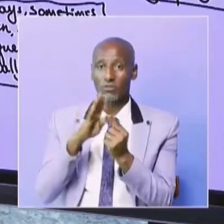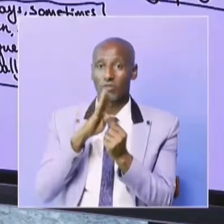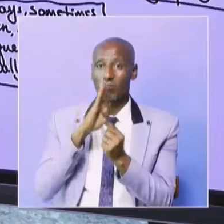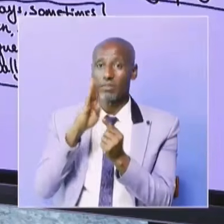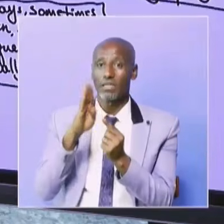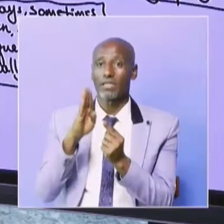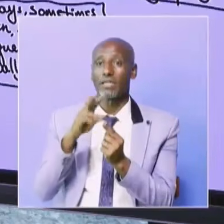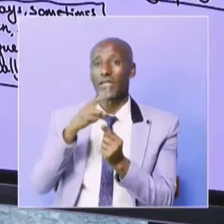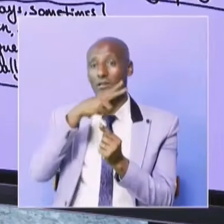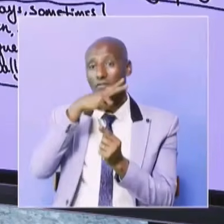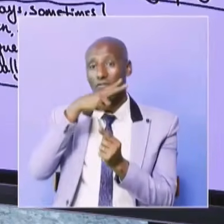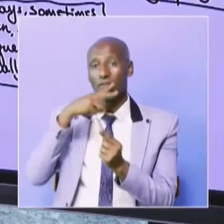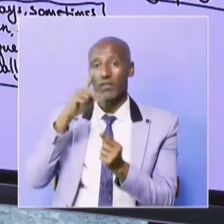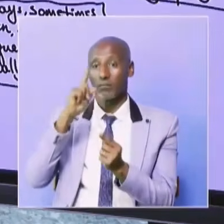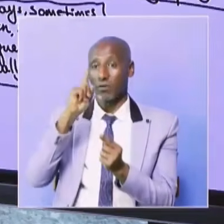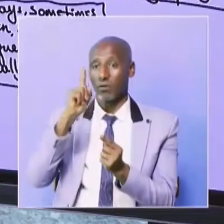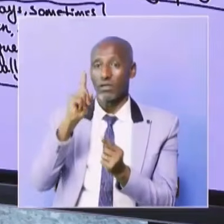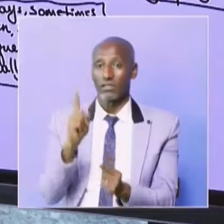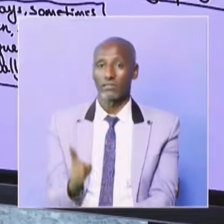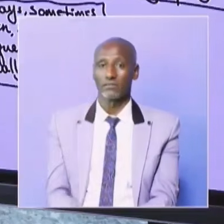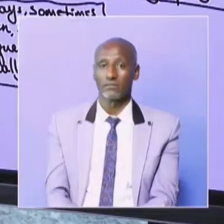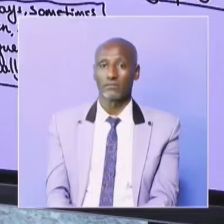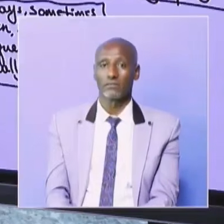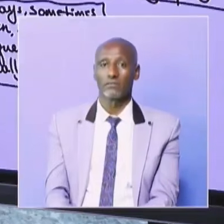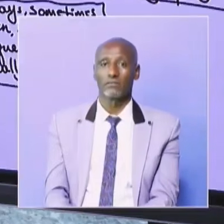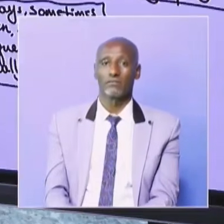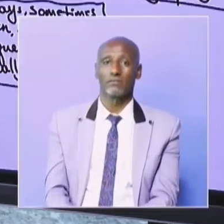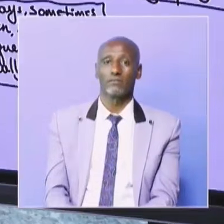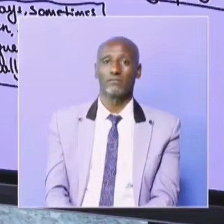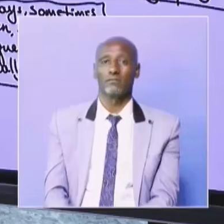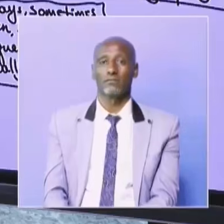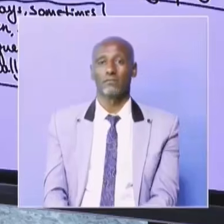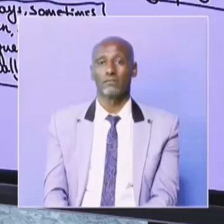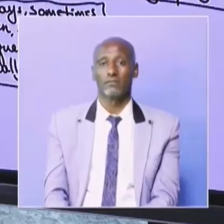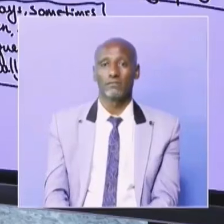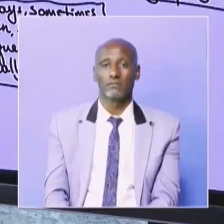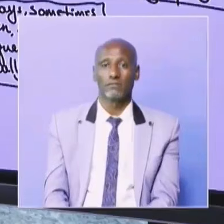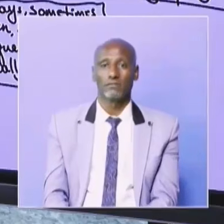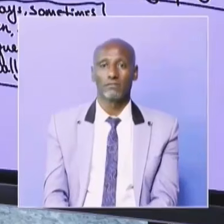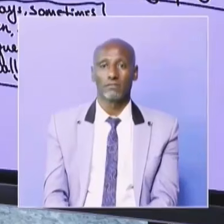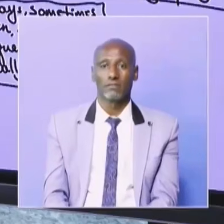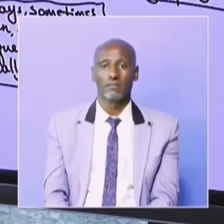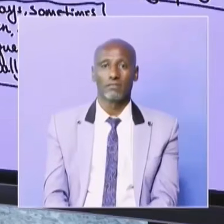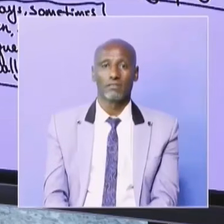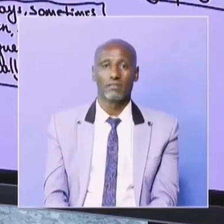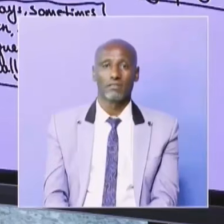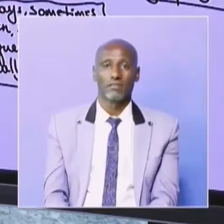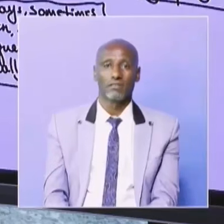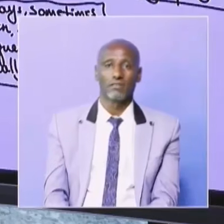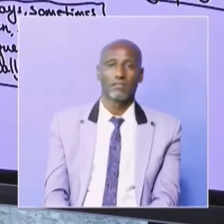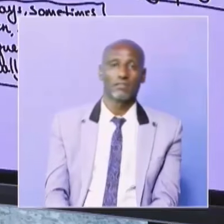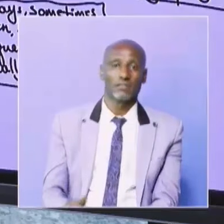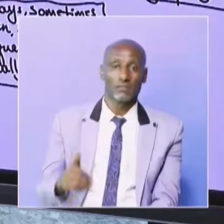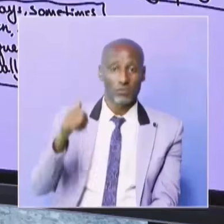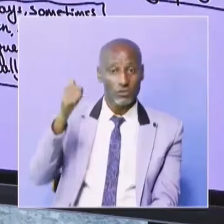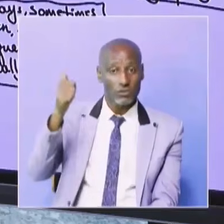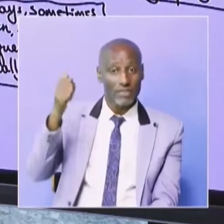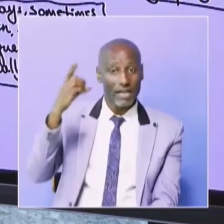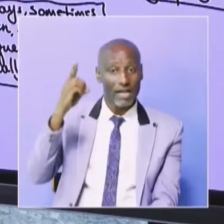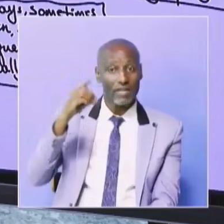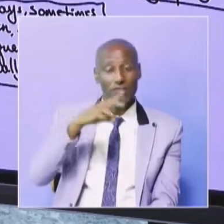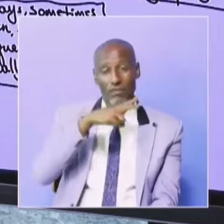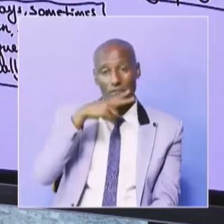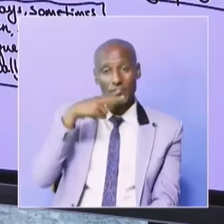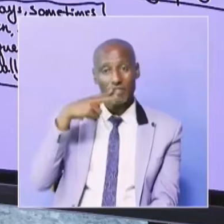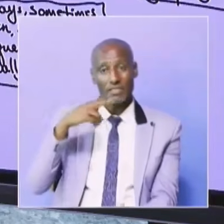verb 1, okay? Don't hesitate to make your verb 1 when you find such adverbs in the middle or